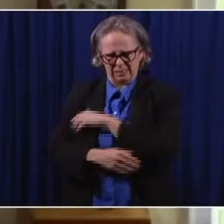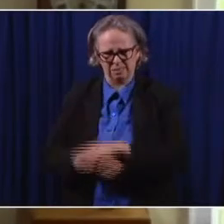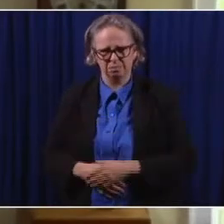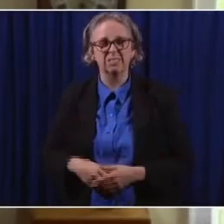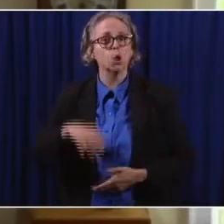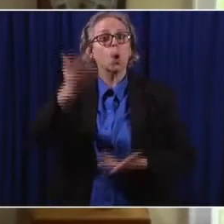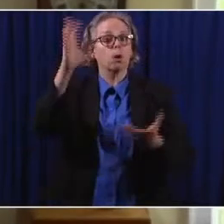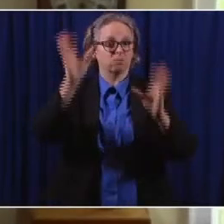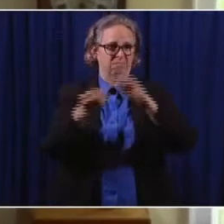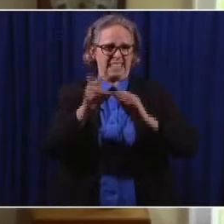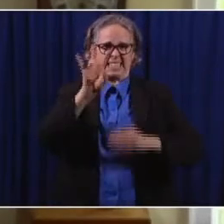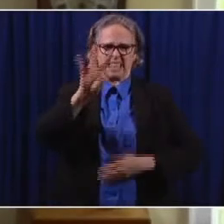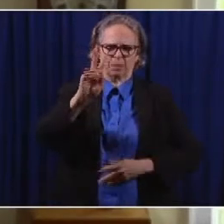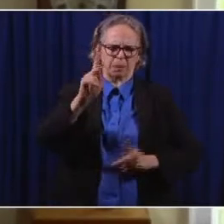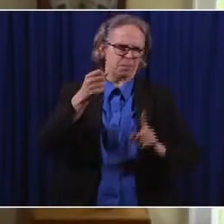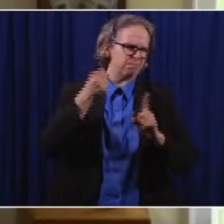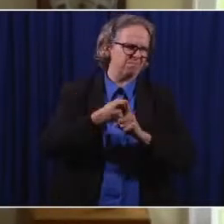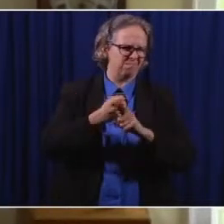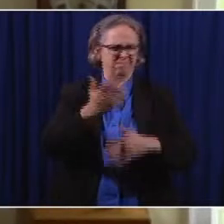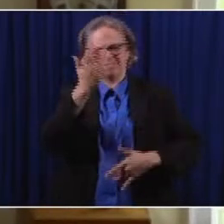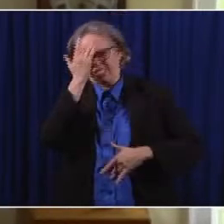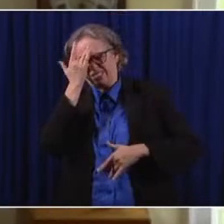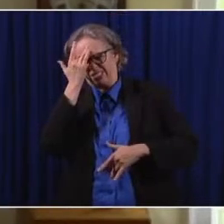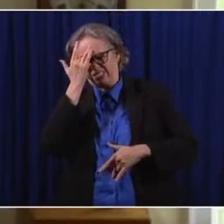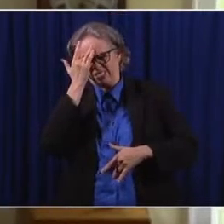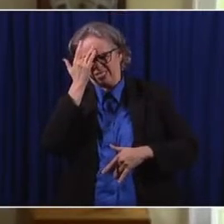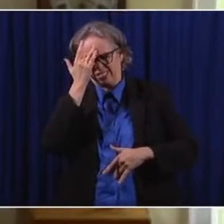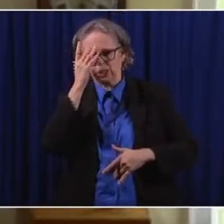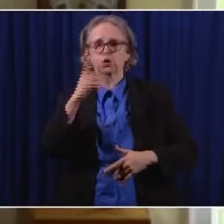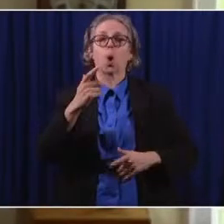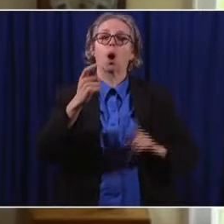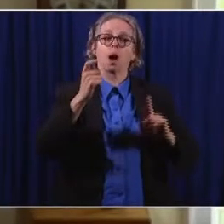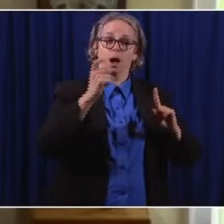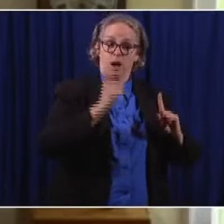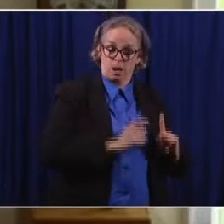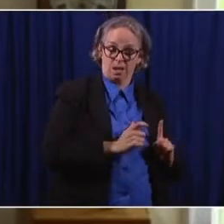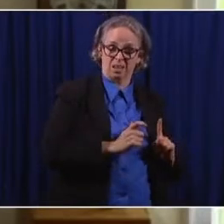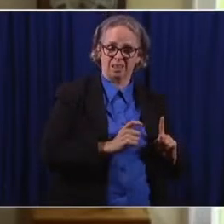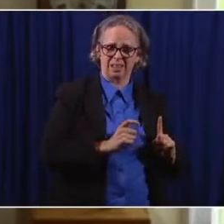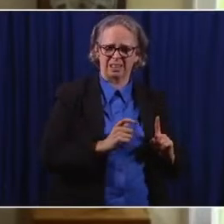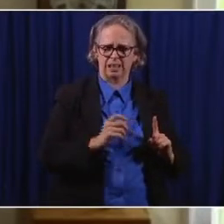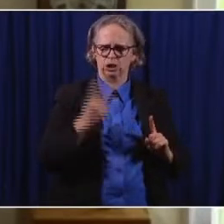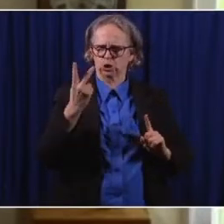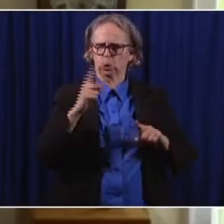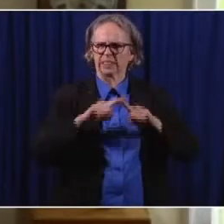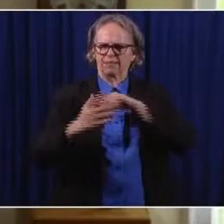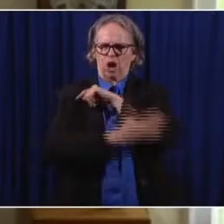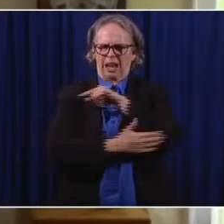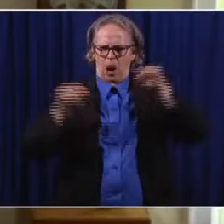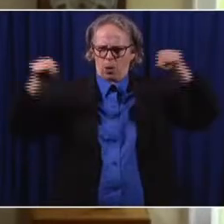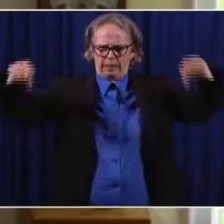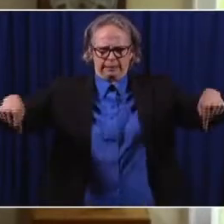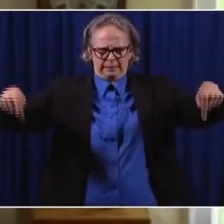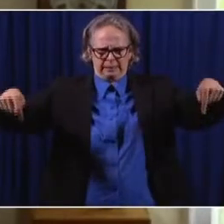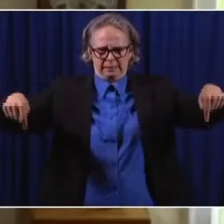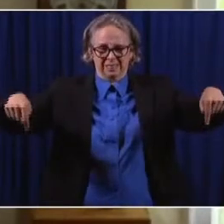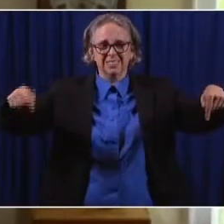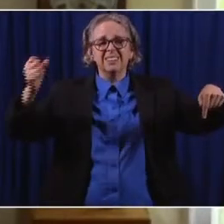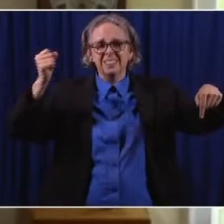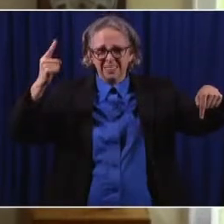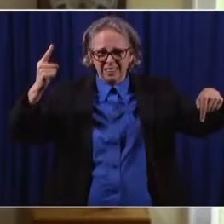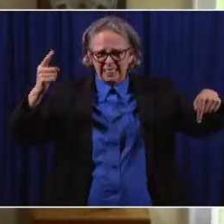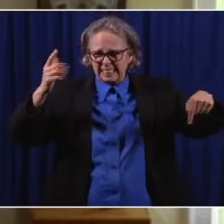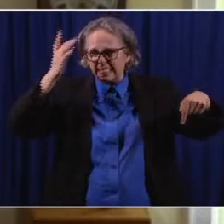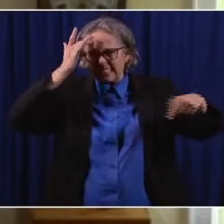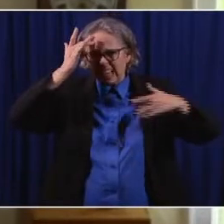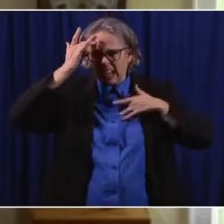different counties, and the people who are sick are in Ohio and in West Virginia. In Cuyahoga County, 8 high school